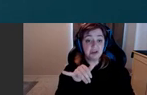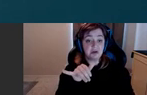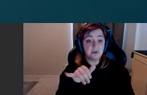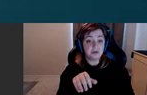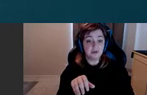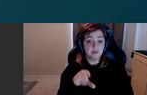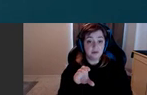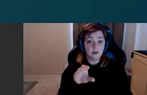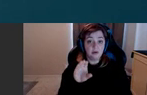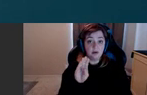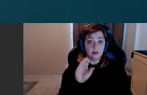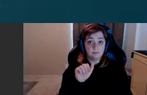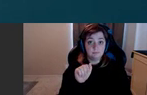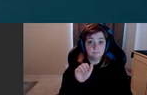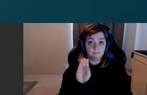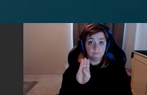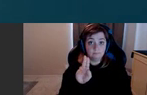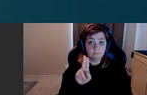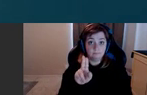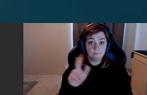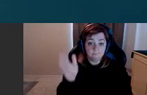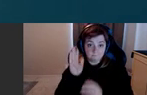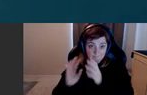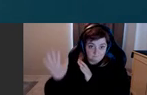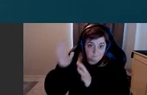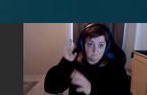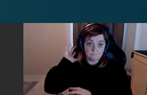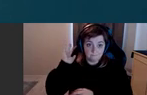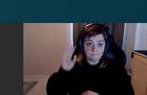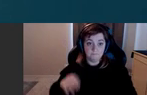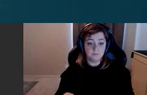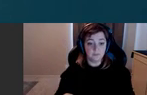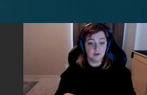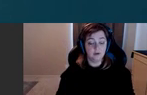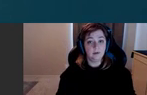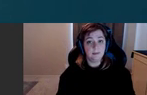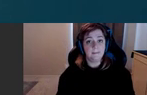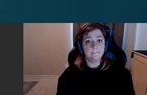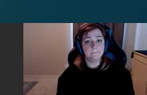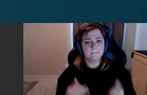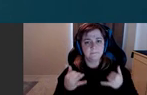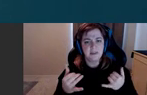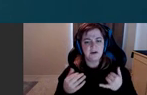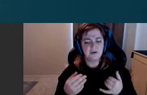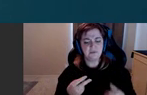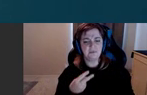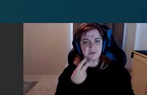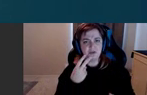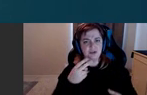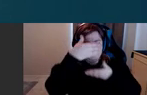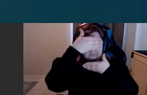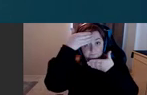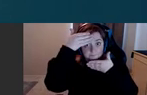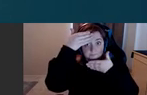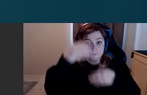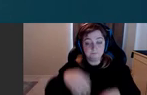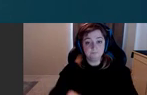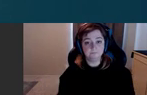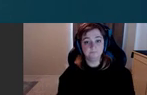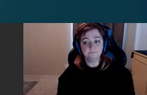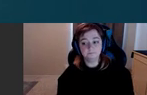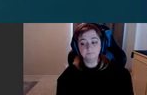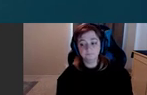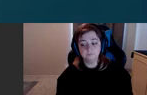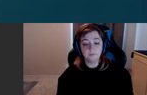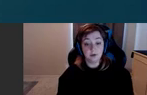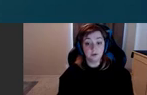the pictures of the blue burqas that many of you know of Kabul now. My dad is there. That's